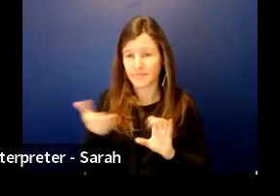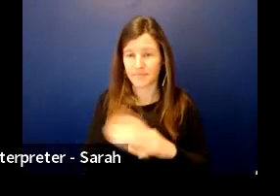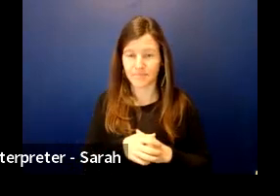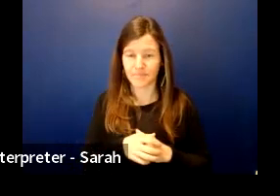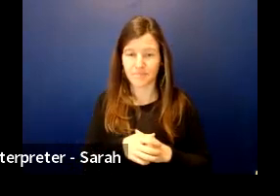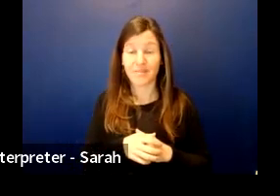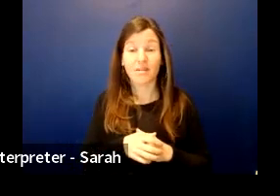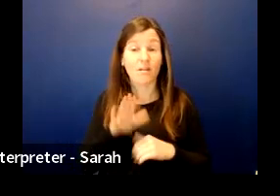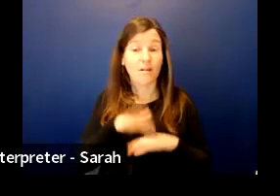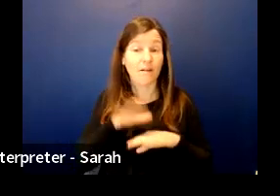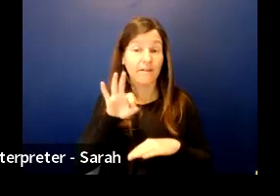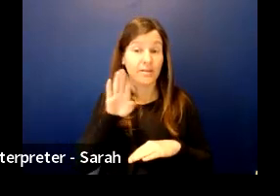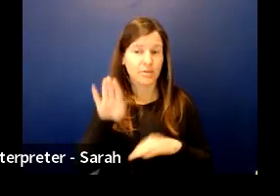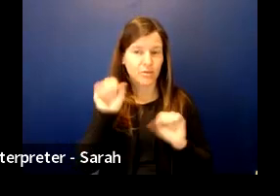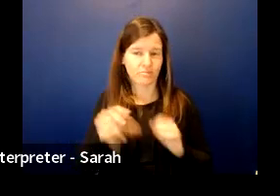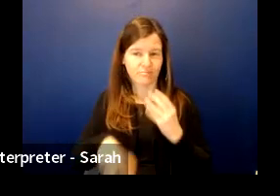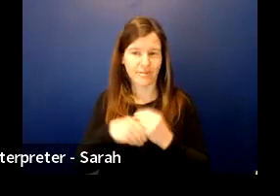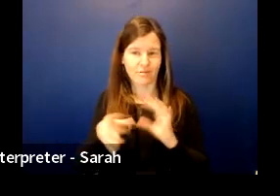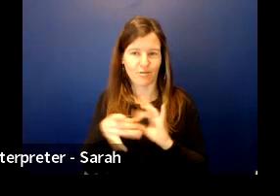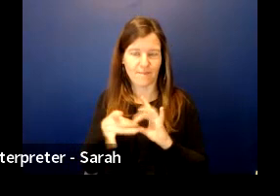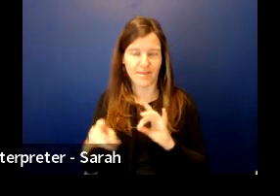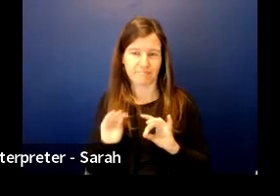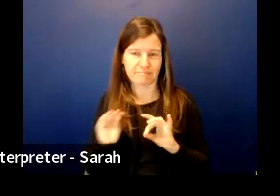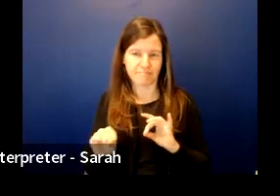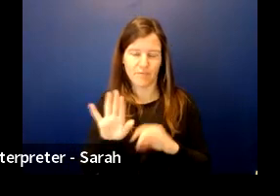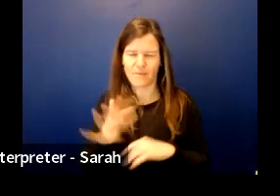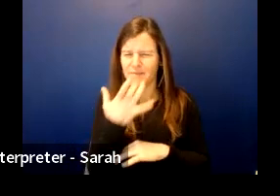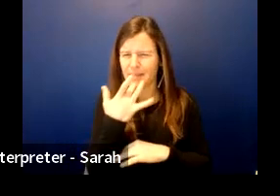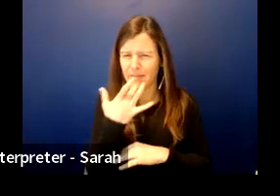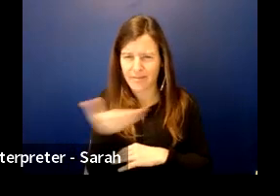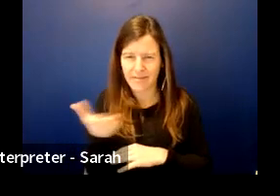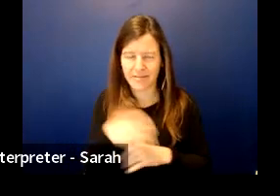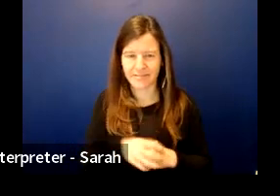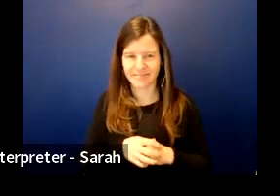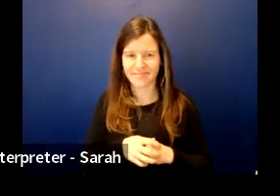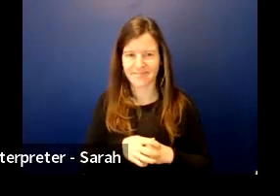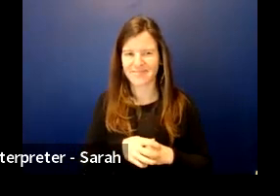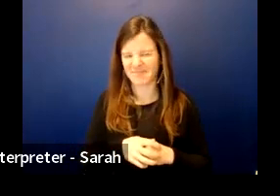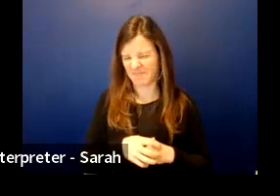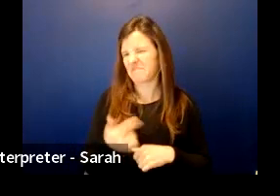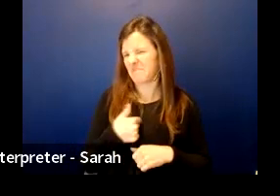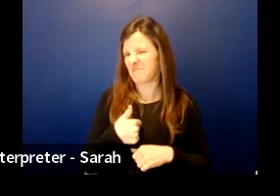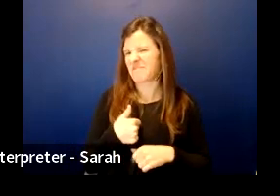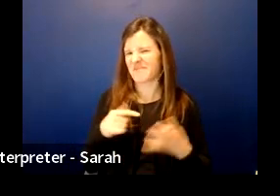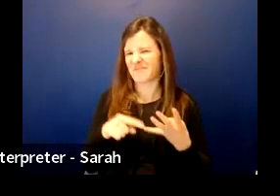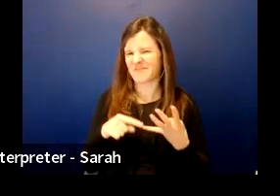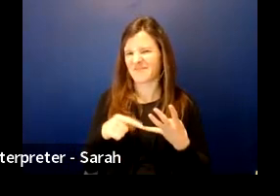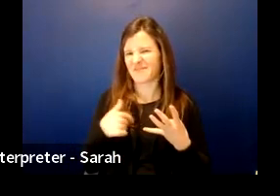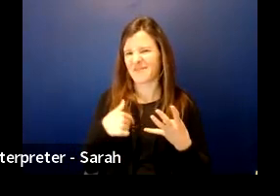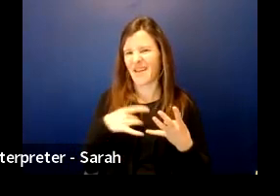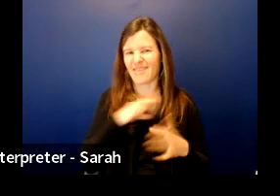the comment section. All right, what is it? I think I like it all,